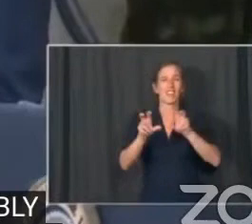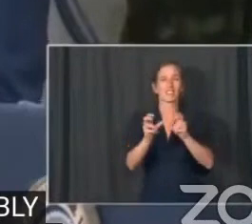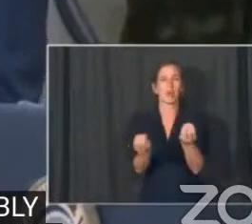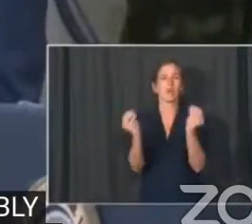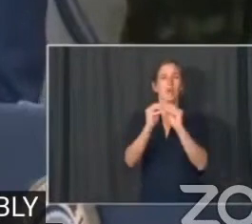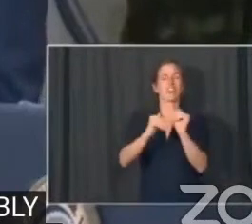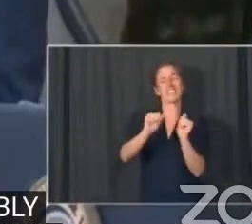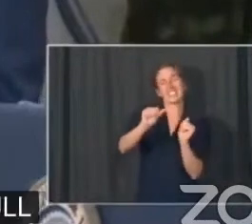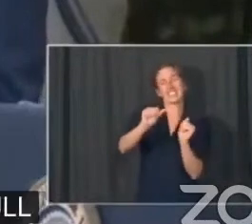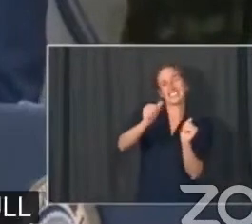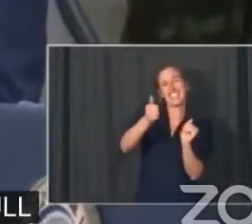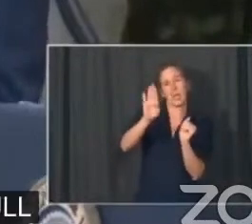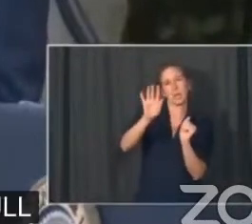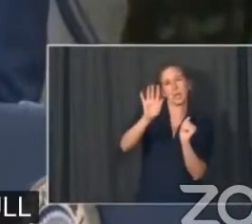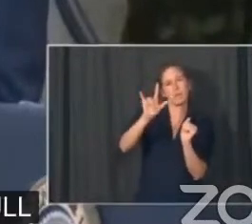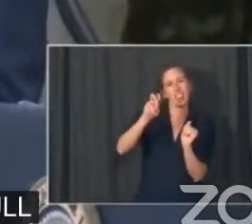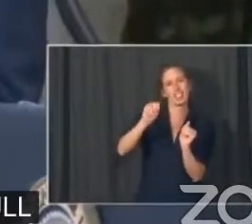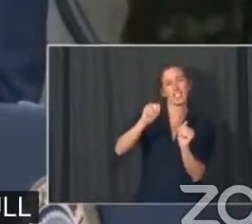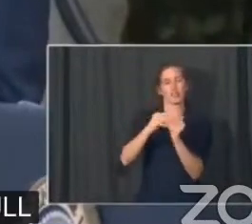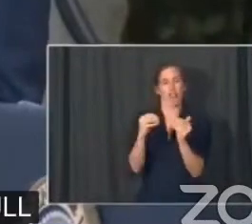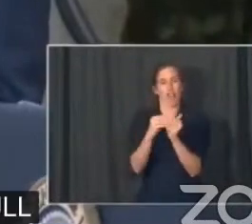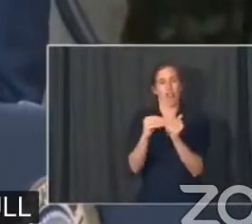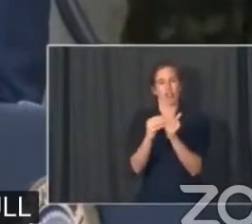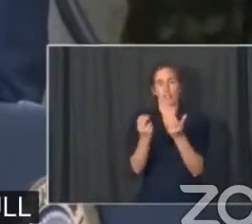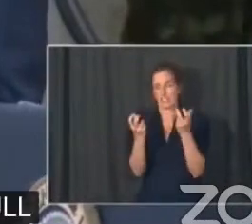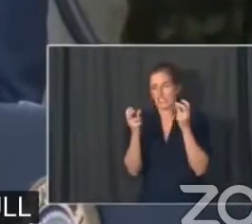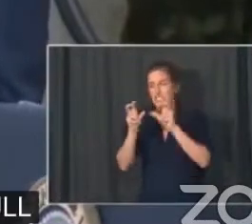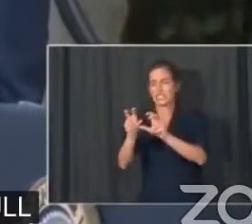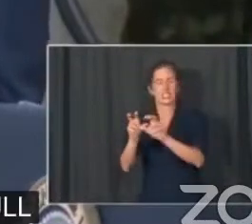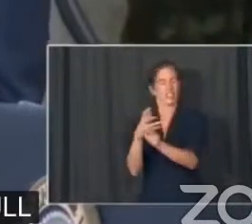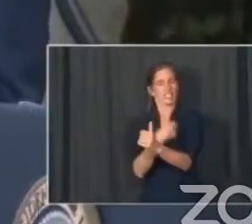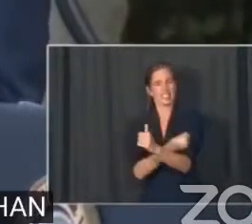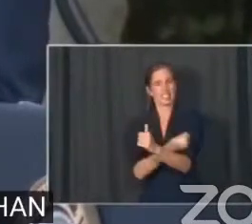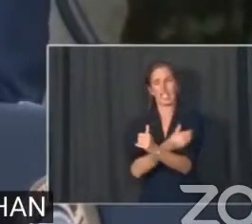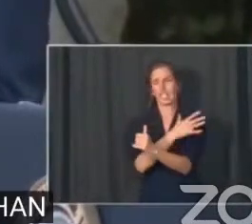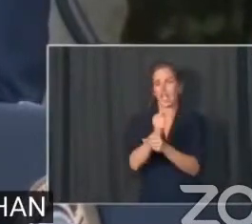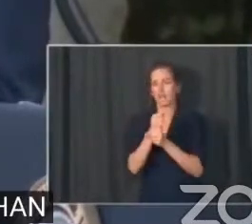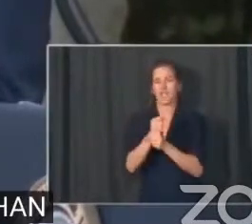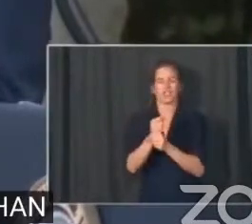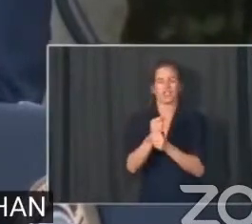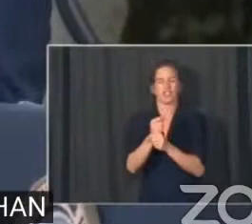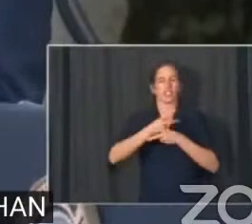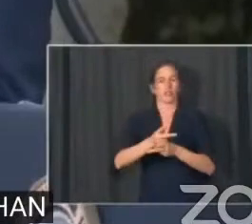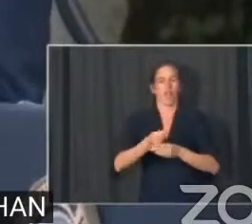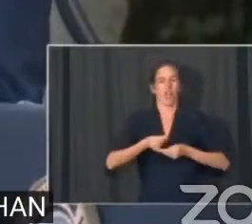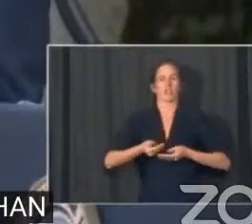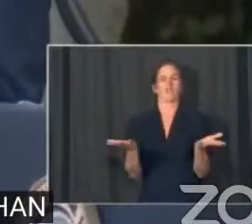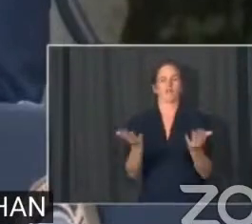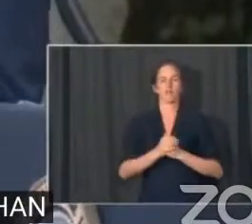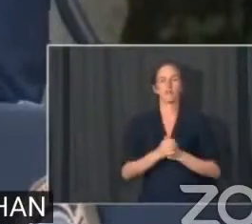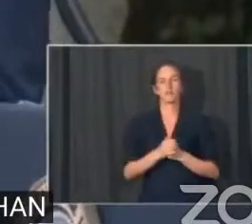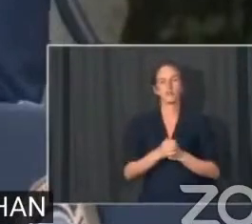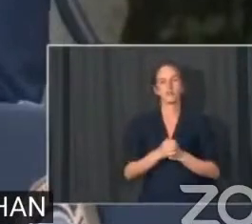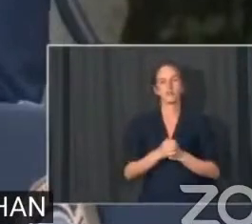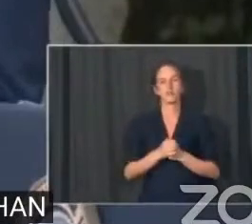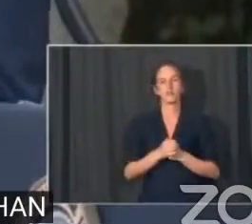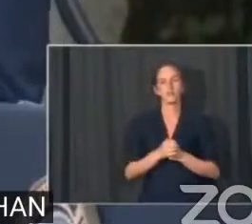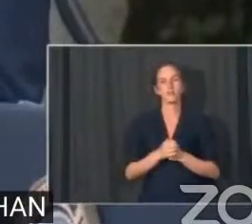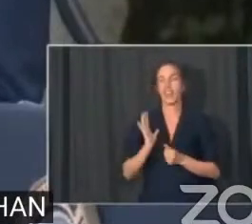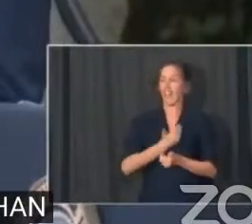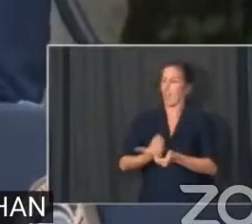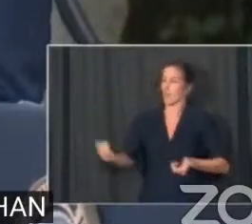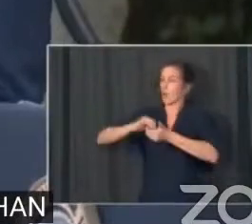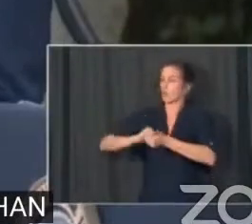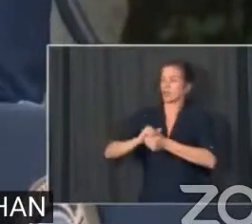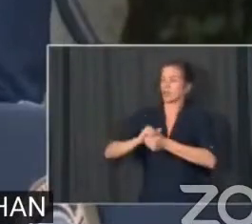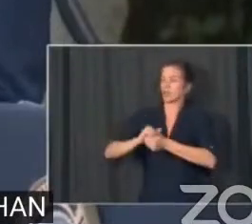de-risk vaccine companies' esta meta development tan efforts ambiciosa. El and presidente manufacture nos ha dado product in advance. una financiación Our total completely unprecedented disponible partnership with the en